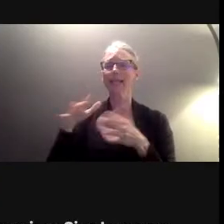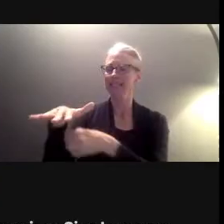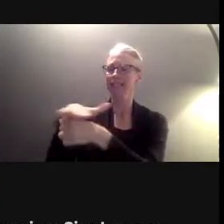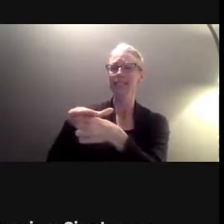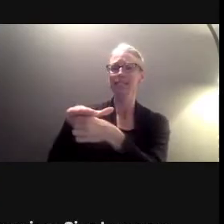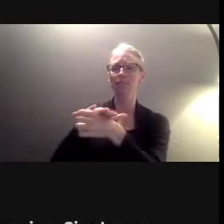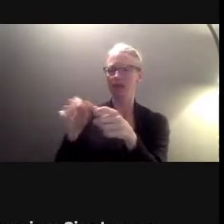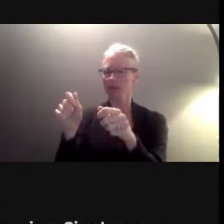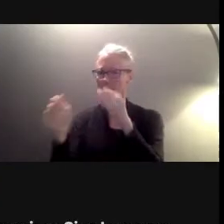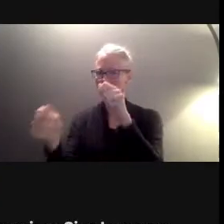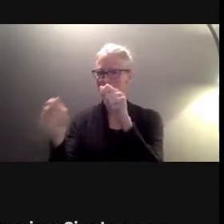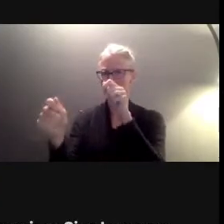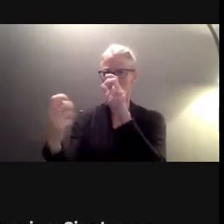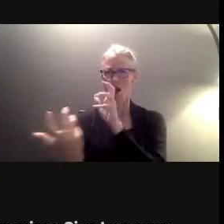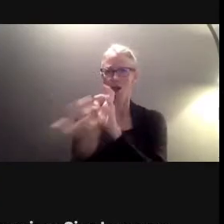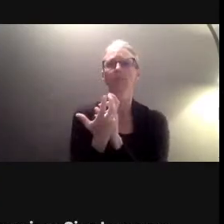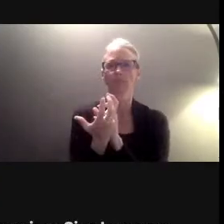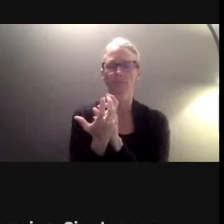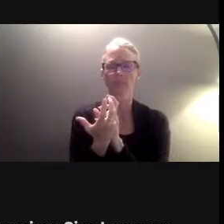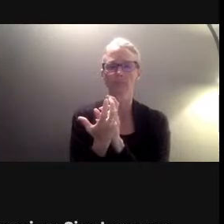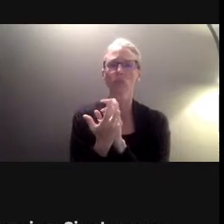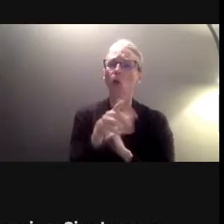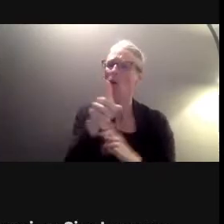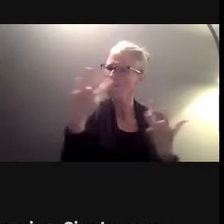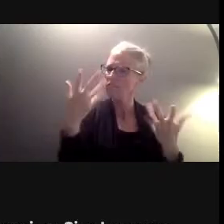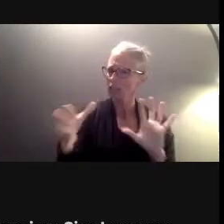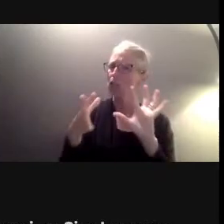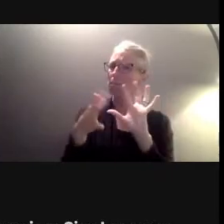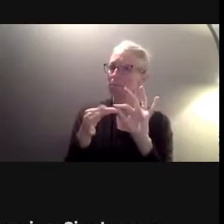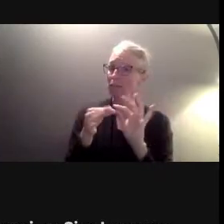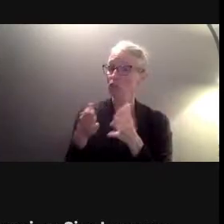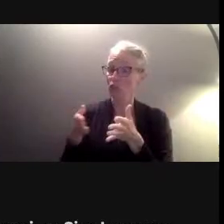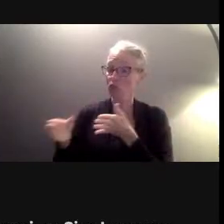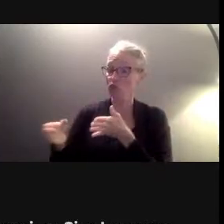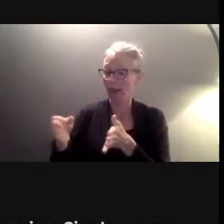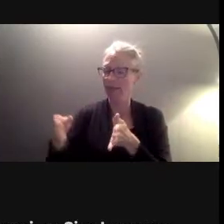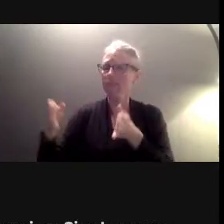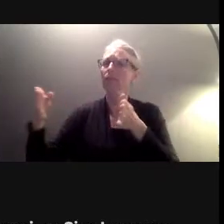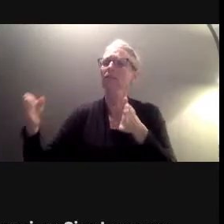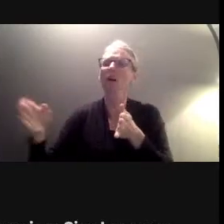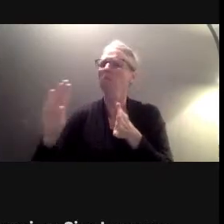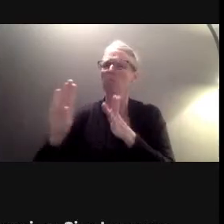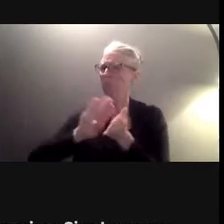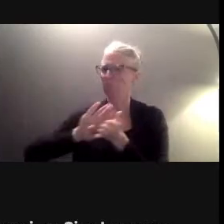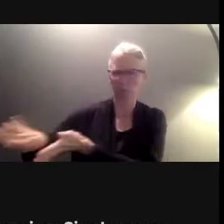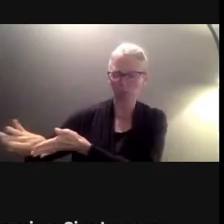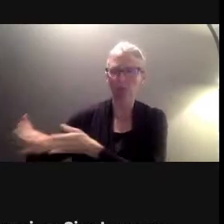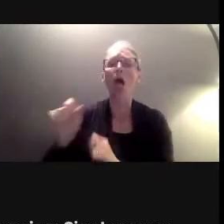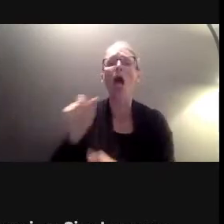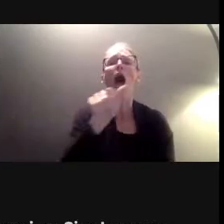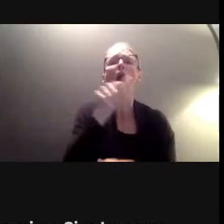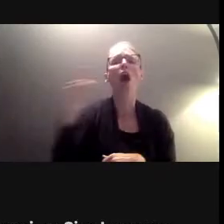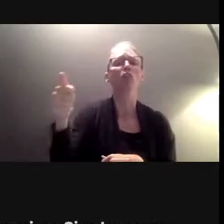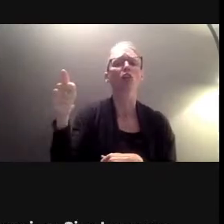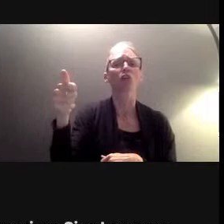one adaptation in national parks that you think is something that land managers should be focusing on?